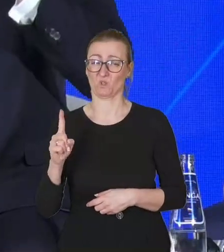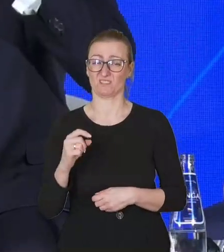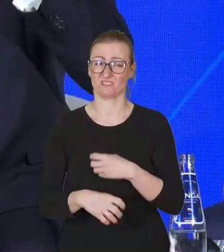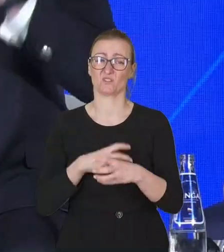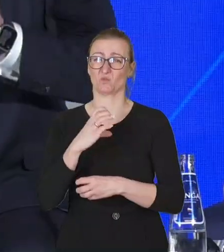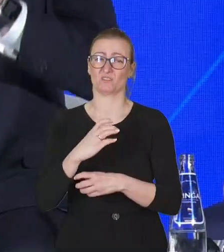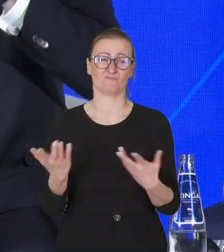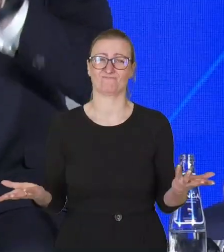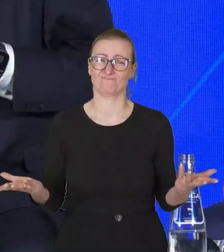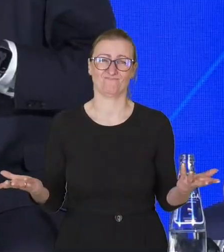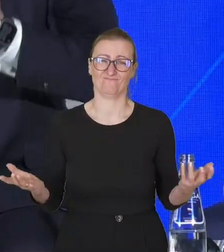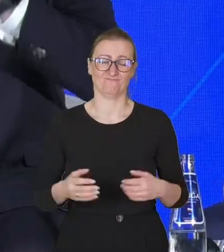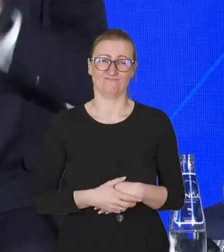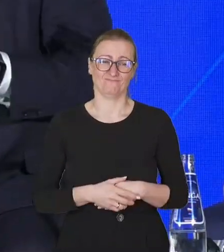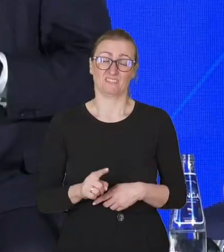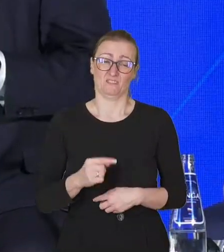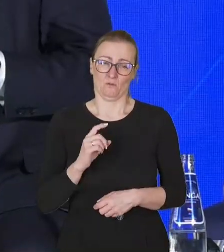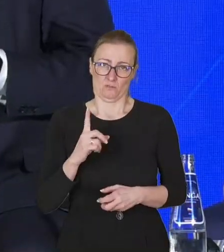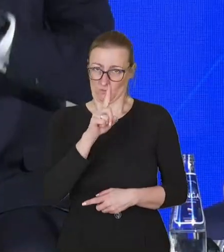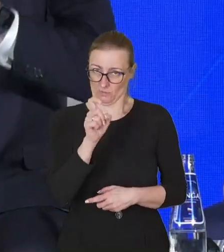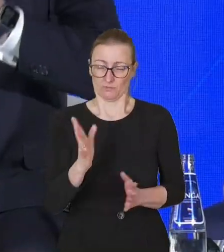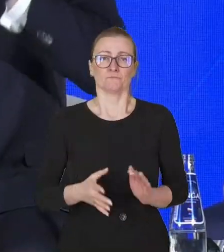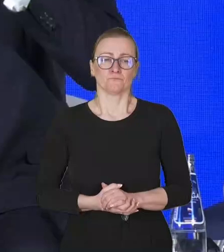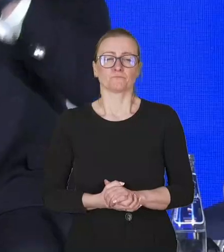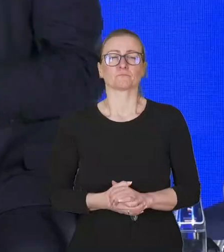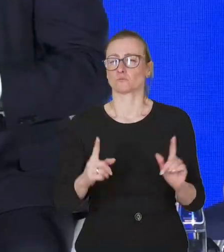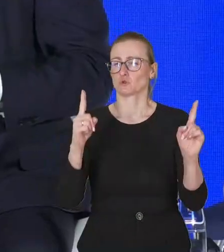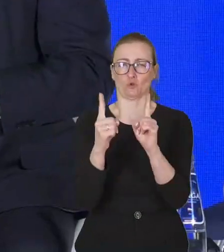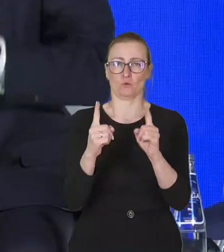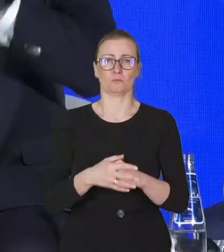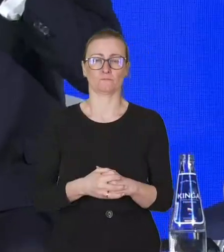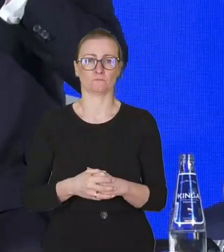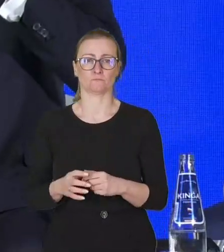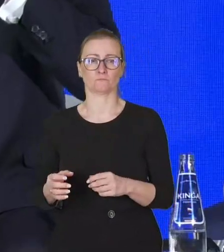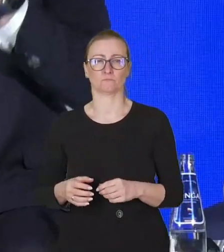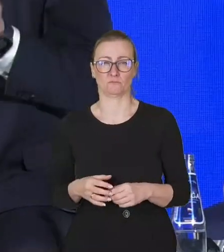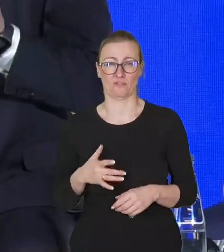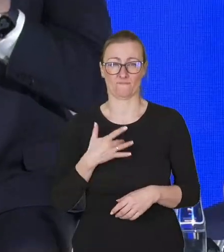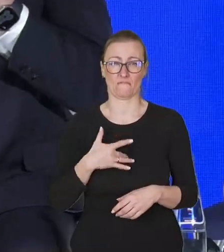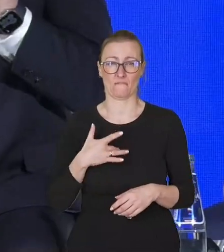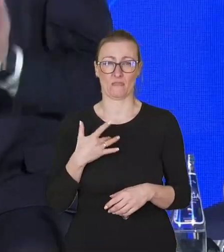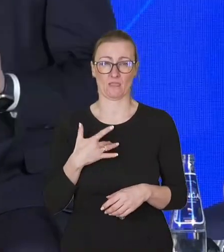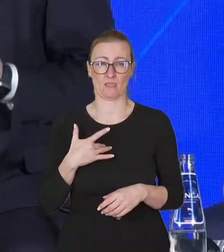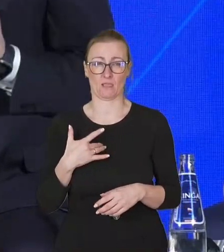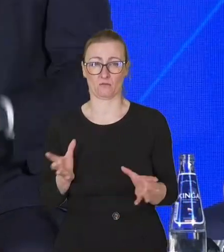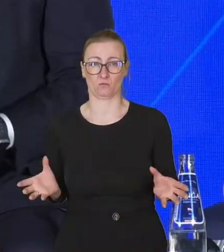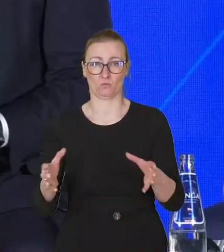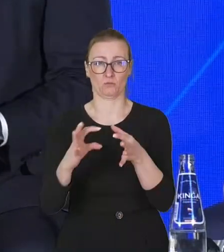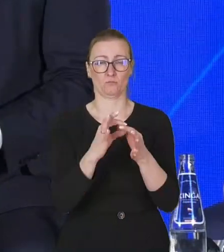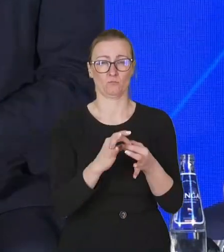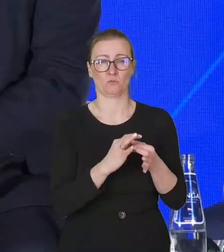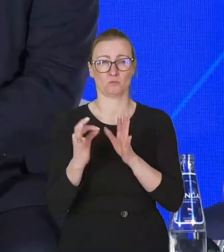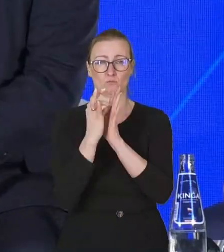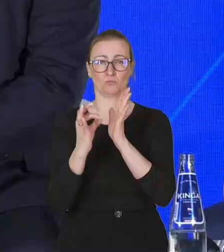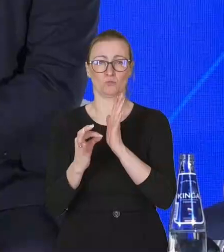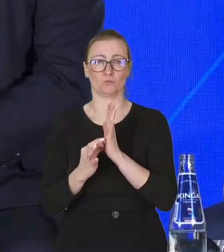is what makes Europe, Europe. That's our uniqueness. That's our huge achievement